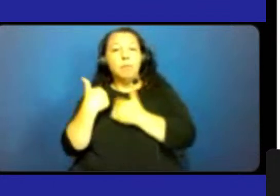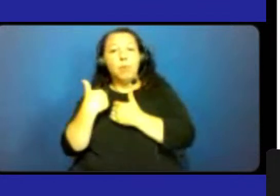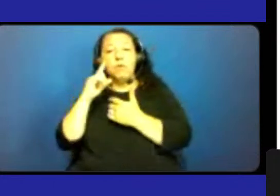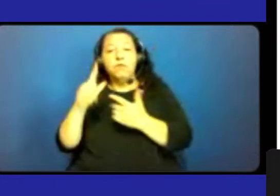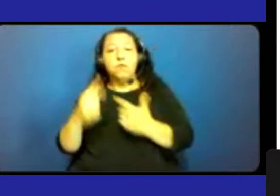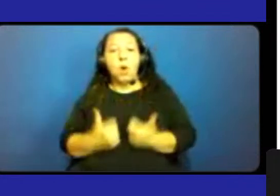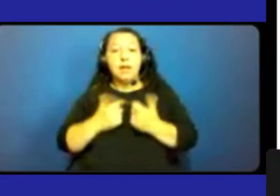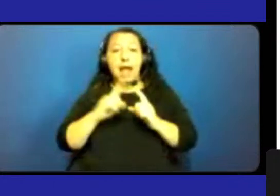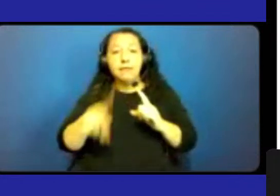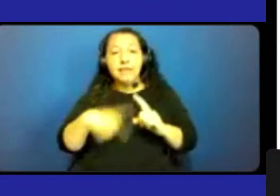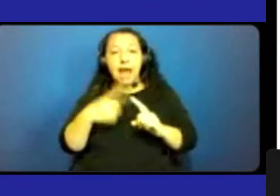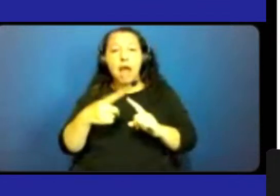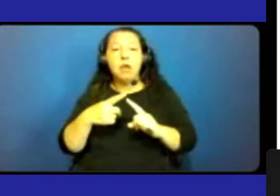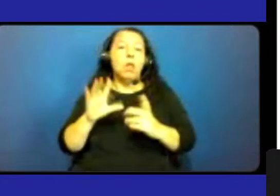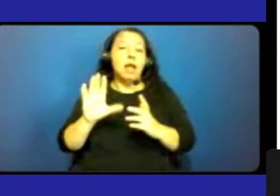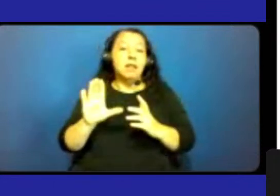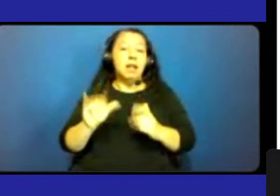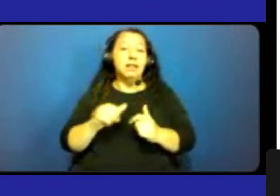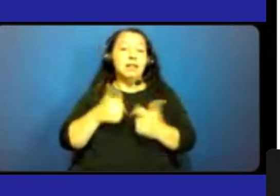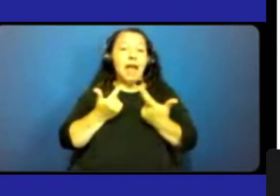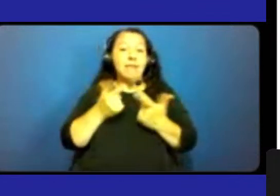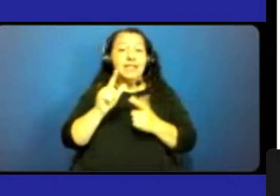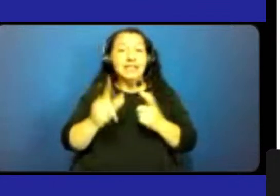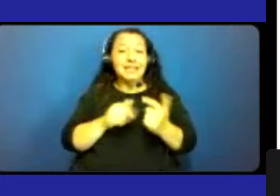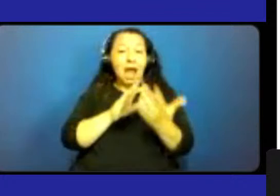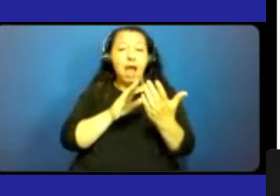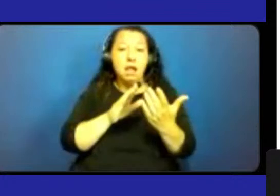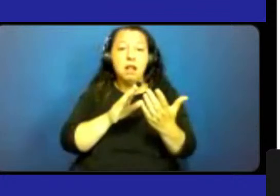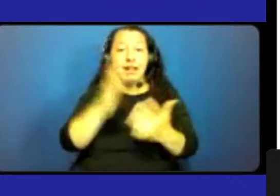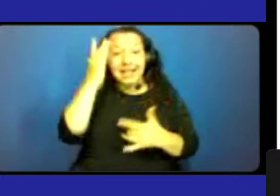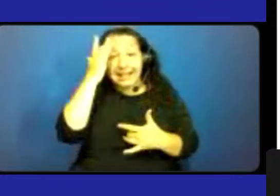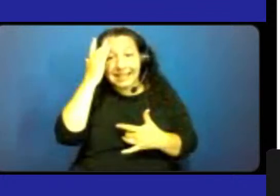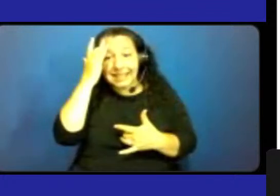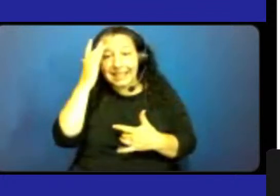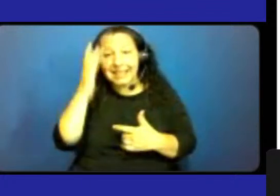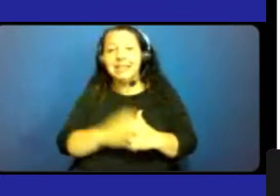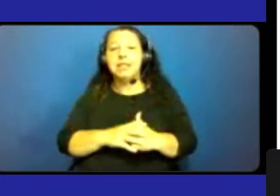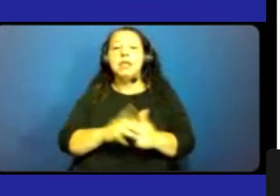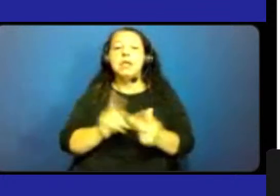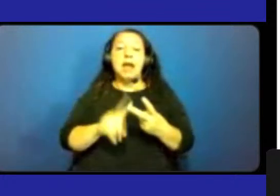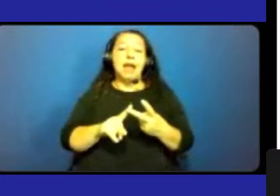lifestyle-driven illnesses, and then redesigning healthcare for communities. And so next,